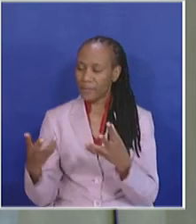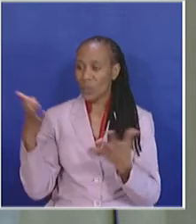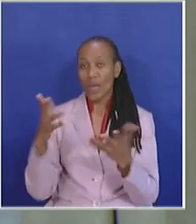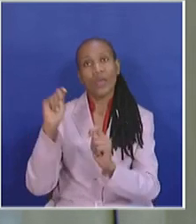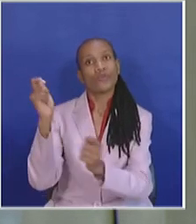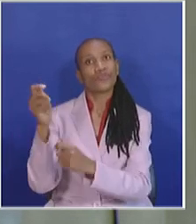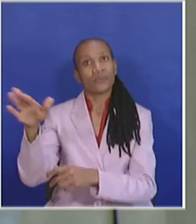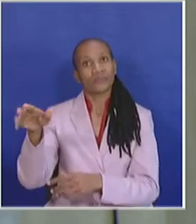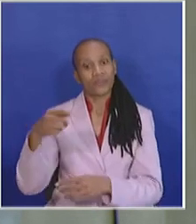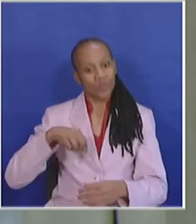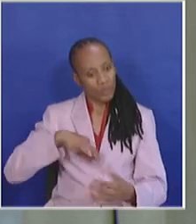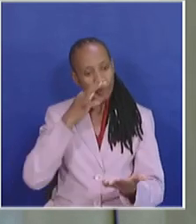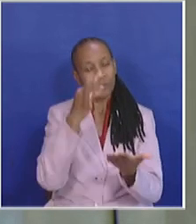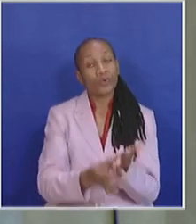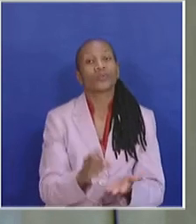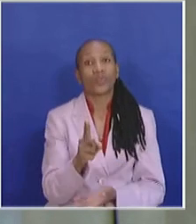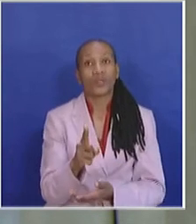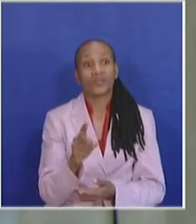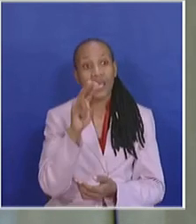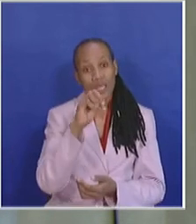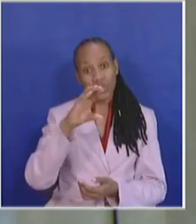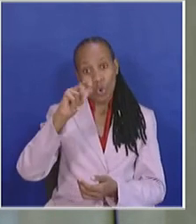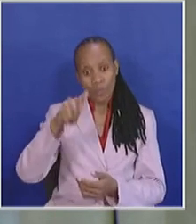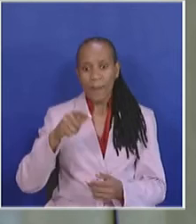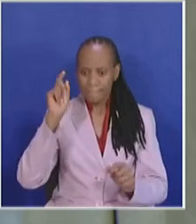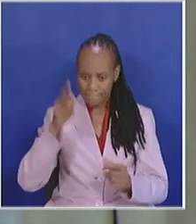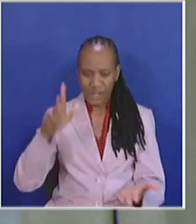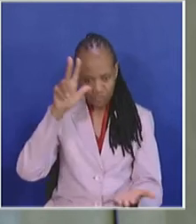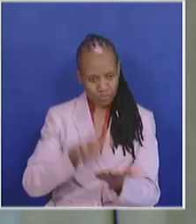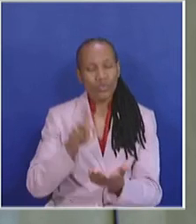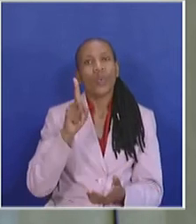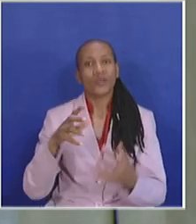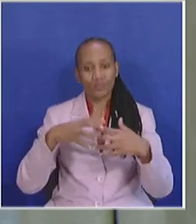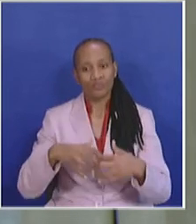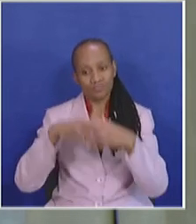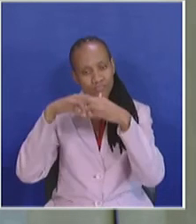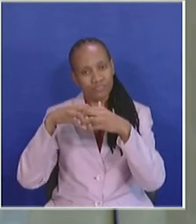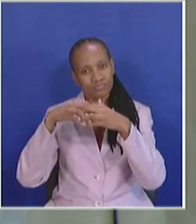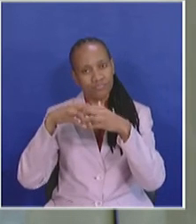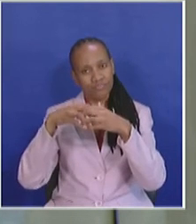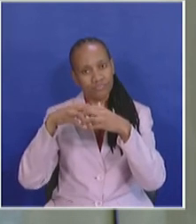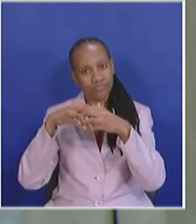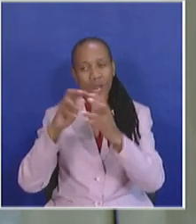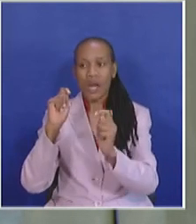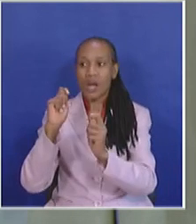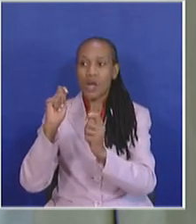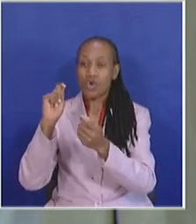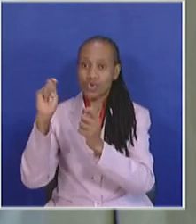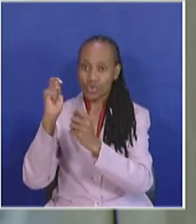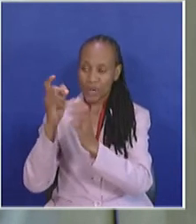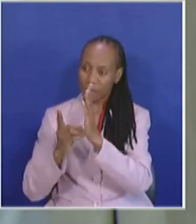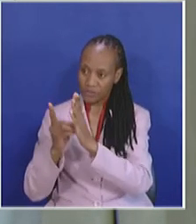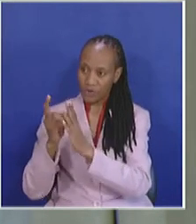we propose that the House adopt a resolution on creation of a dedicated rural infrastructure development